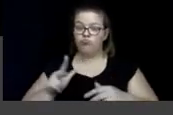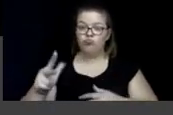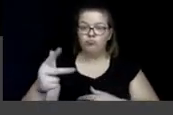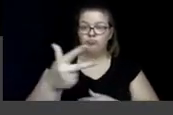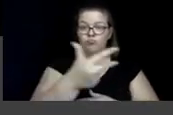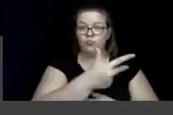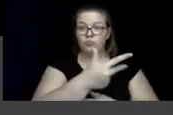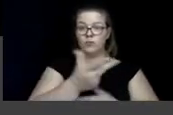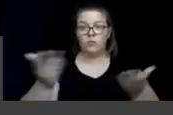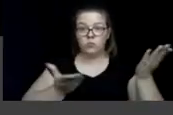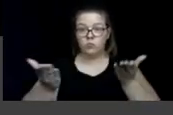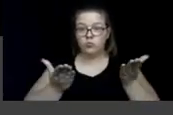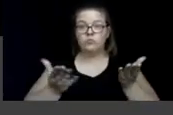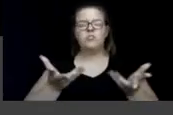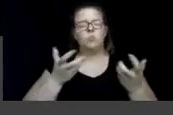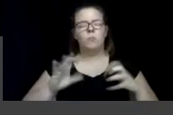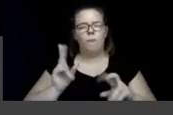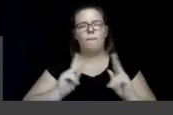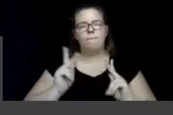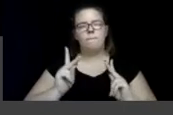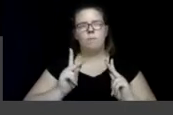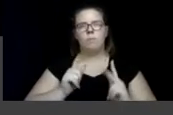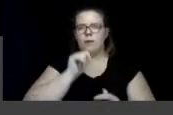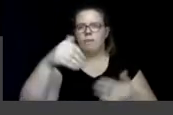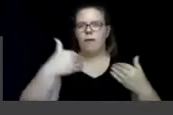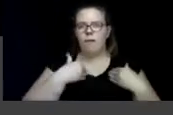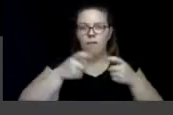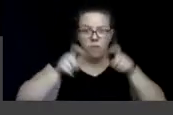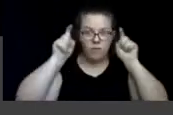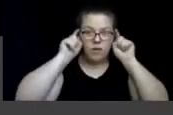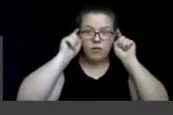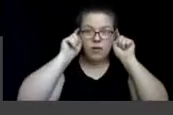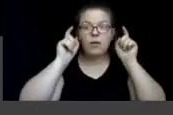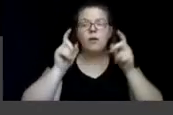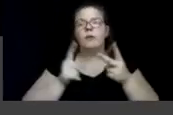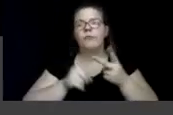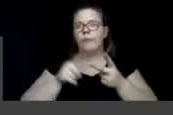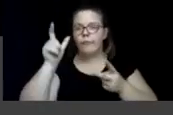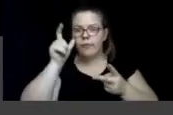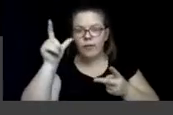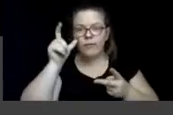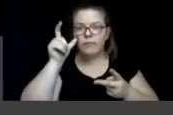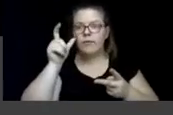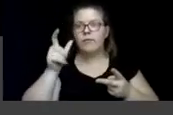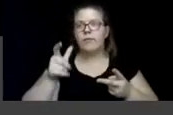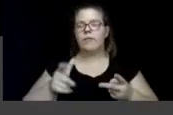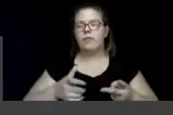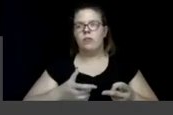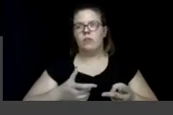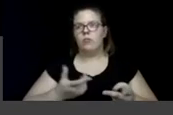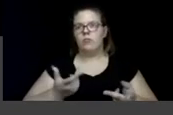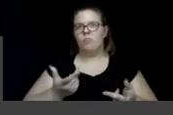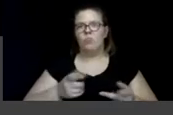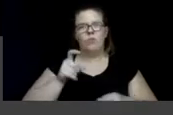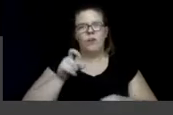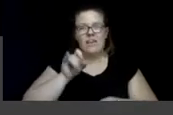want people to not have their hearing aids or glasses working the way they were